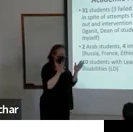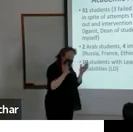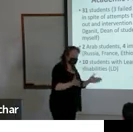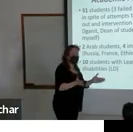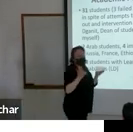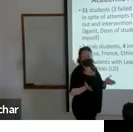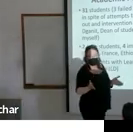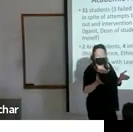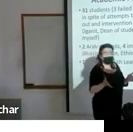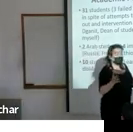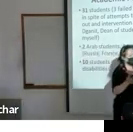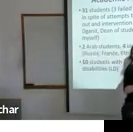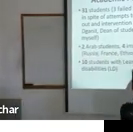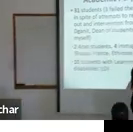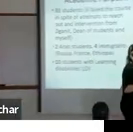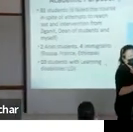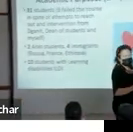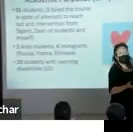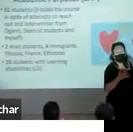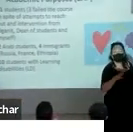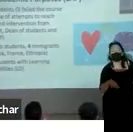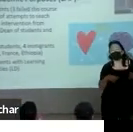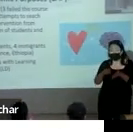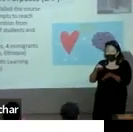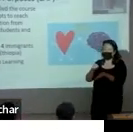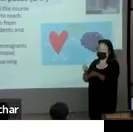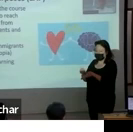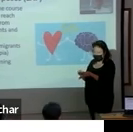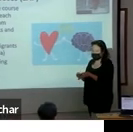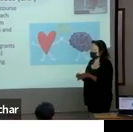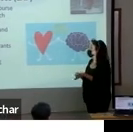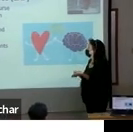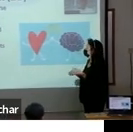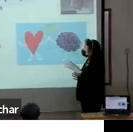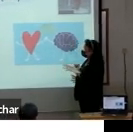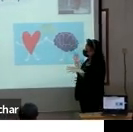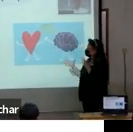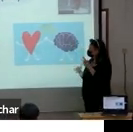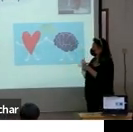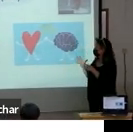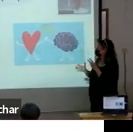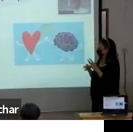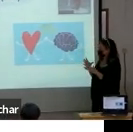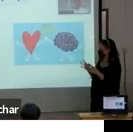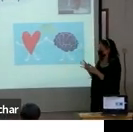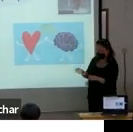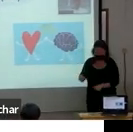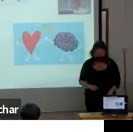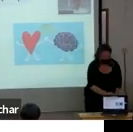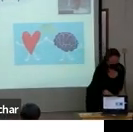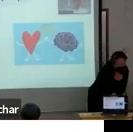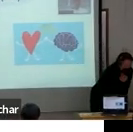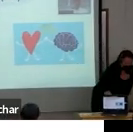you know, they have to know how to write an essay. So I insisted on that, okay? And I made a few